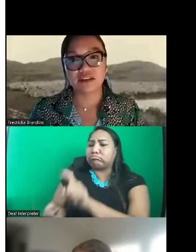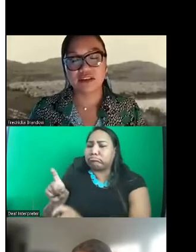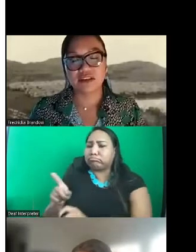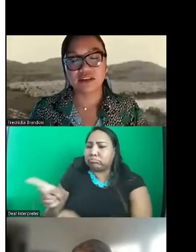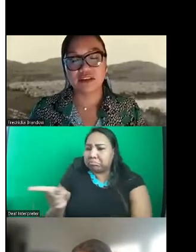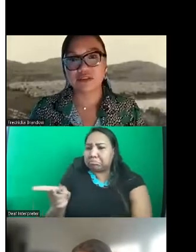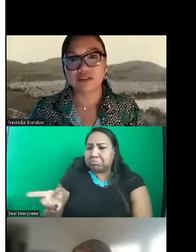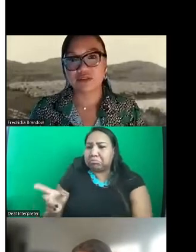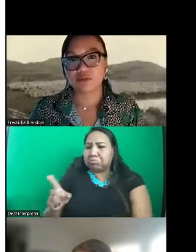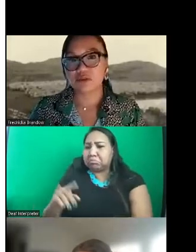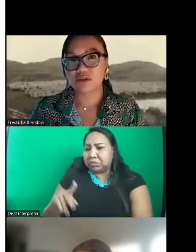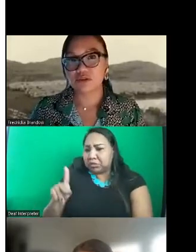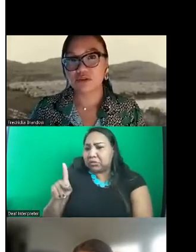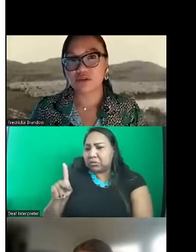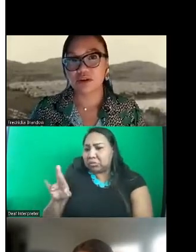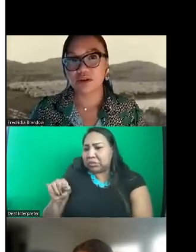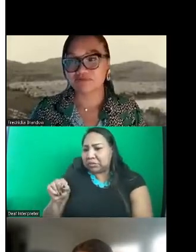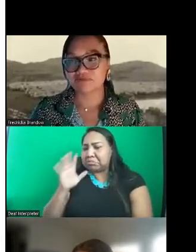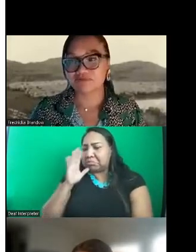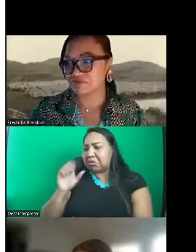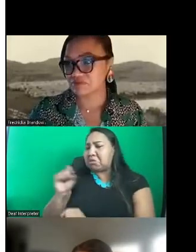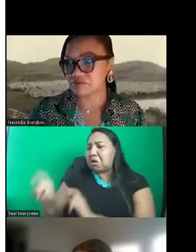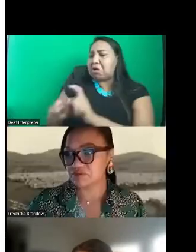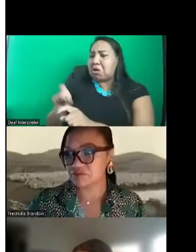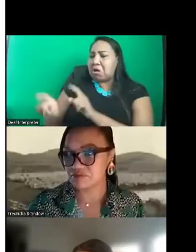Jolene for this portion of the webinar.